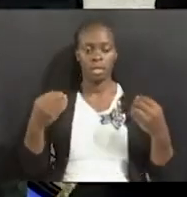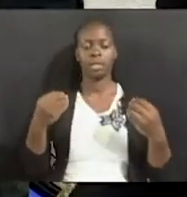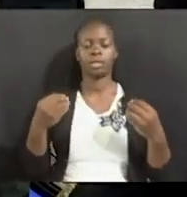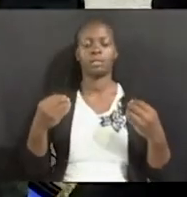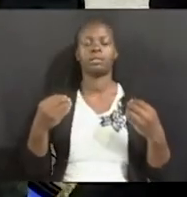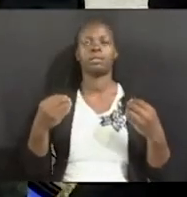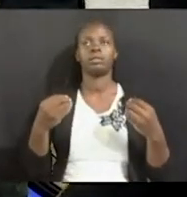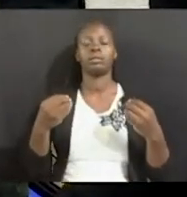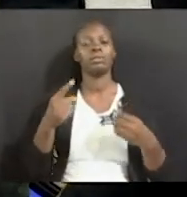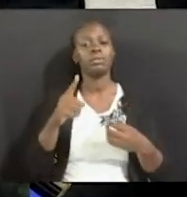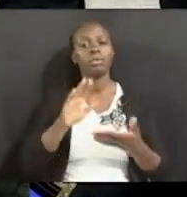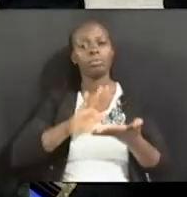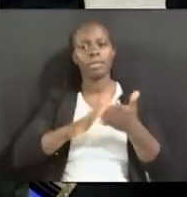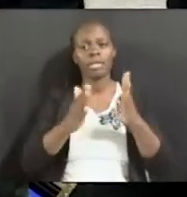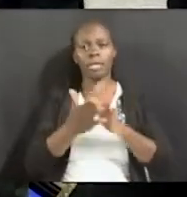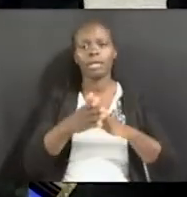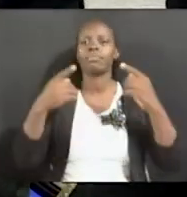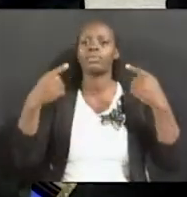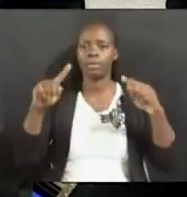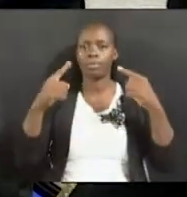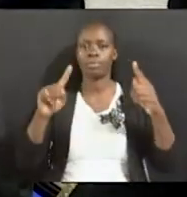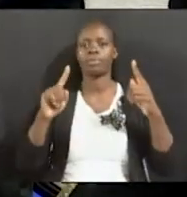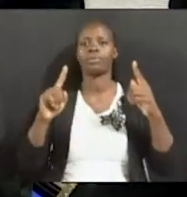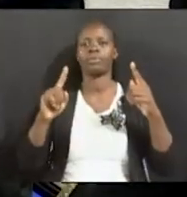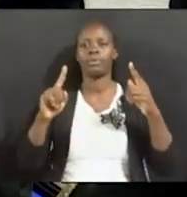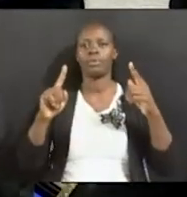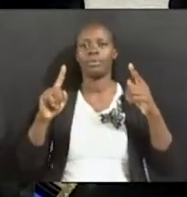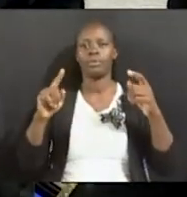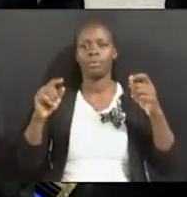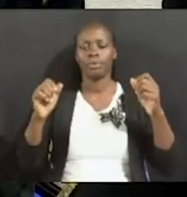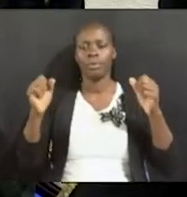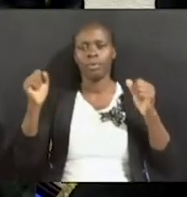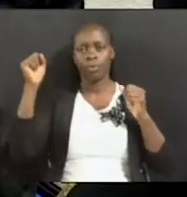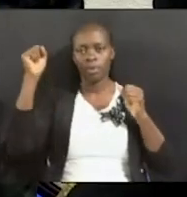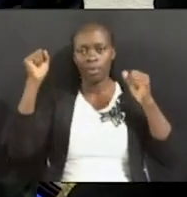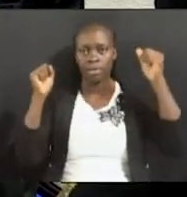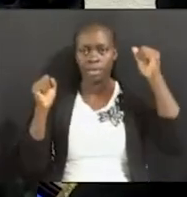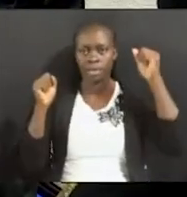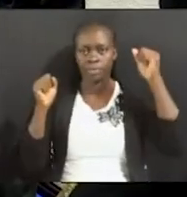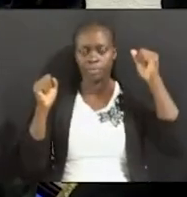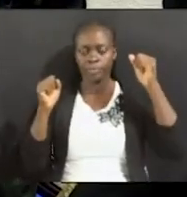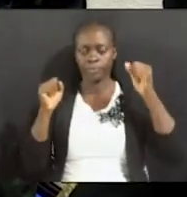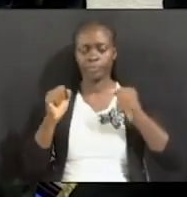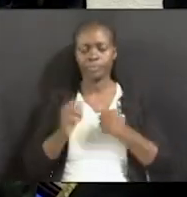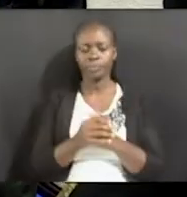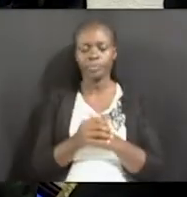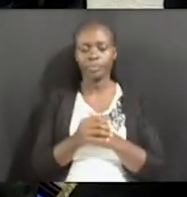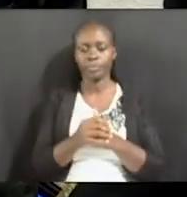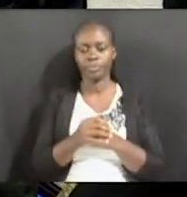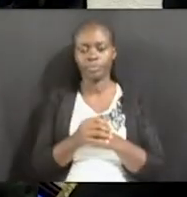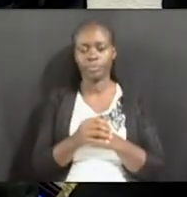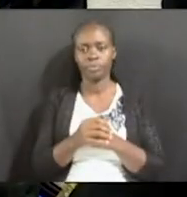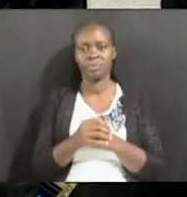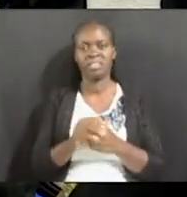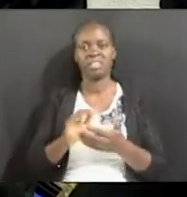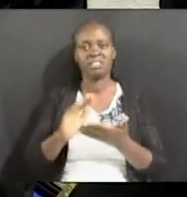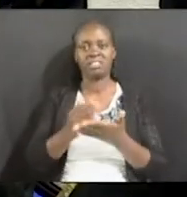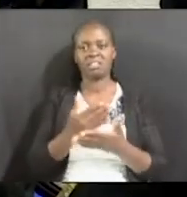their champion, a prayer warrior, someone who can pray for them. Some do not even know how to